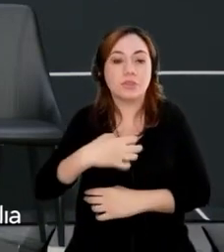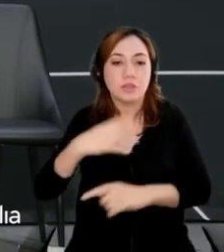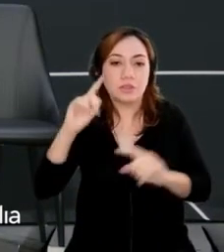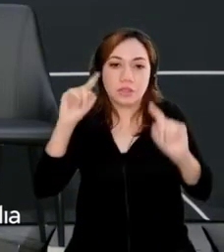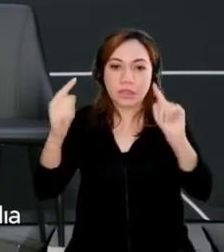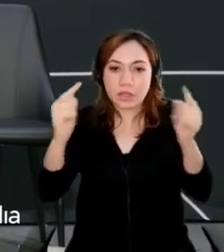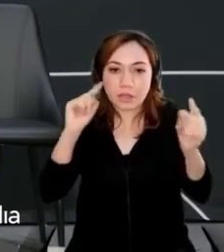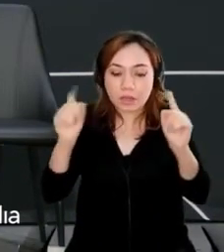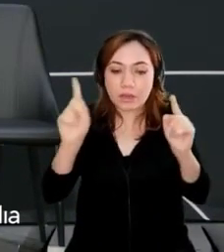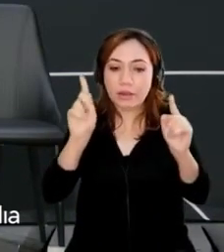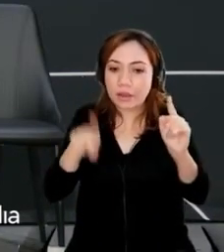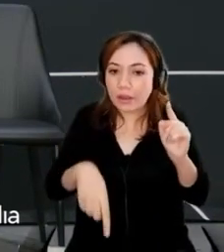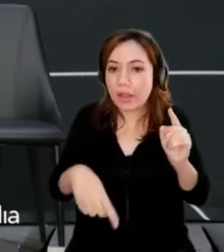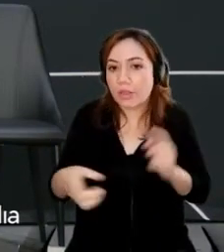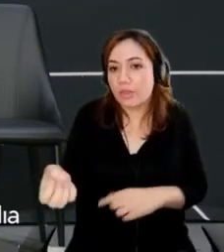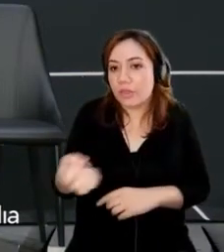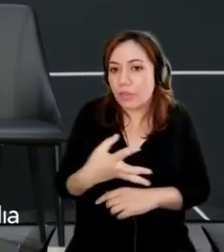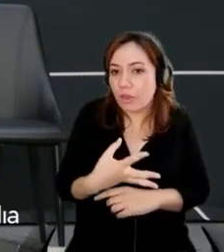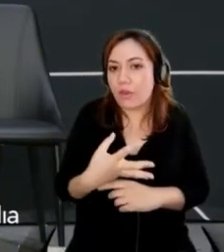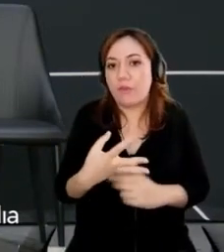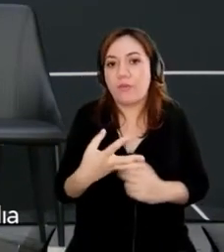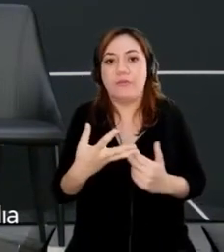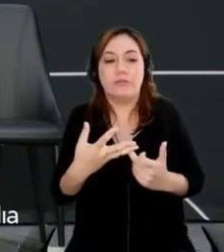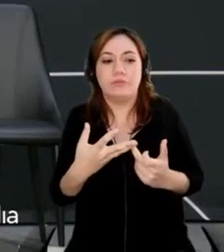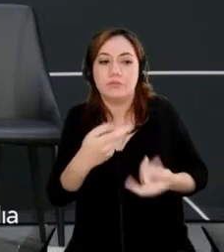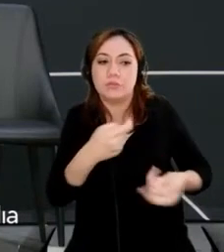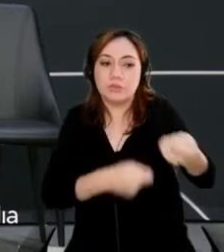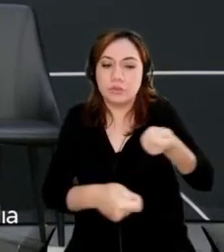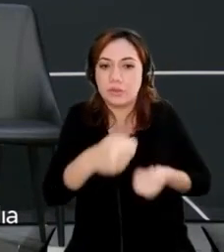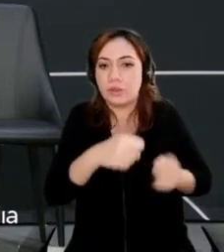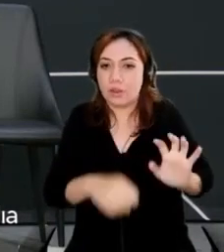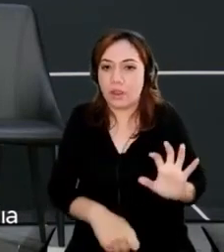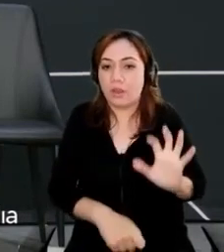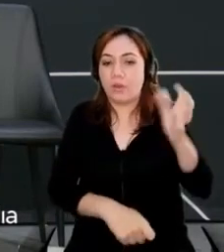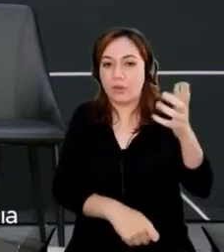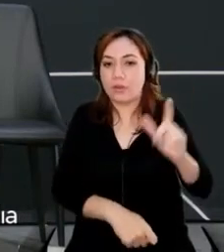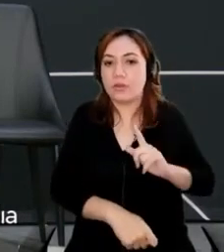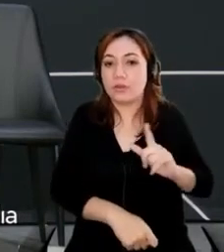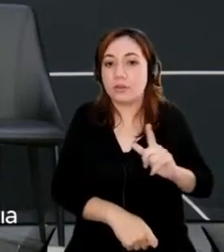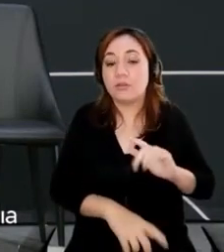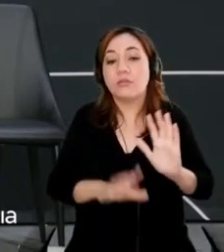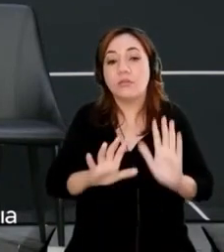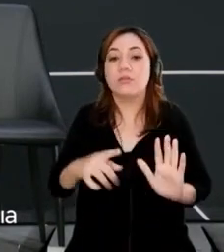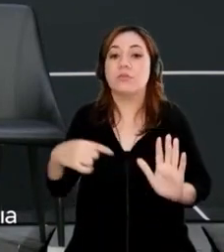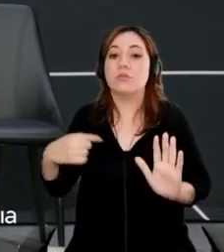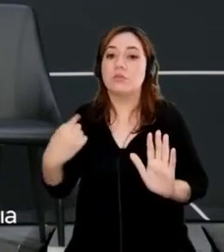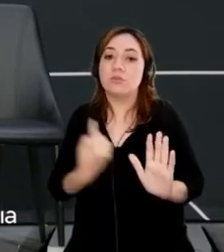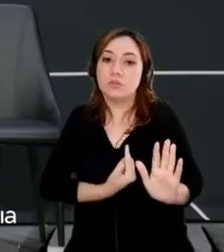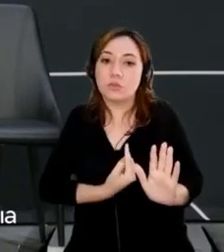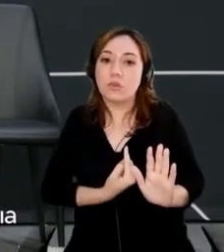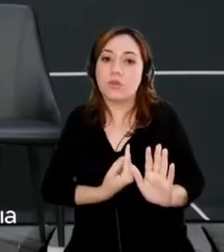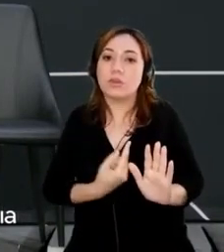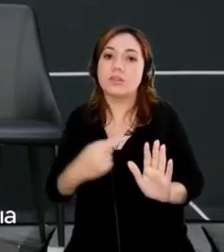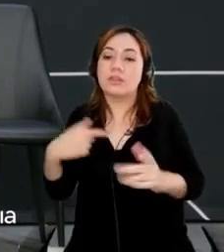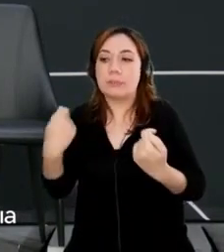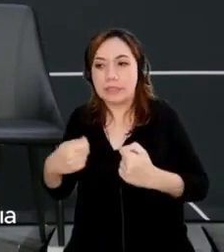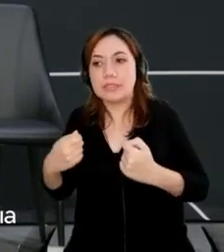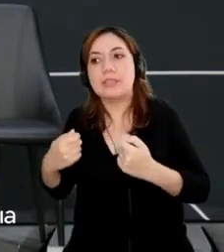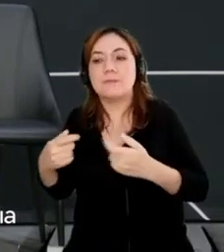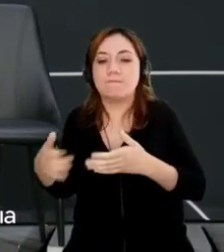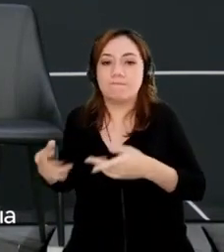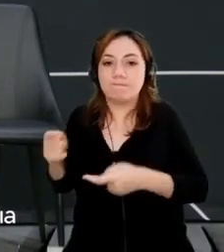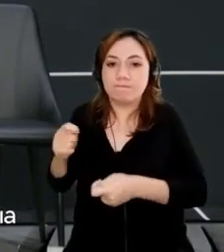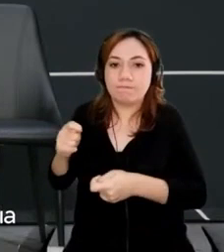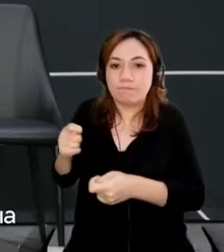business situations that arise. And it's something that we have to treat in an agile way because it's going to keep changing,